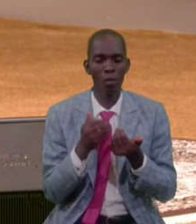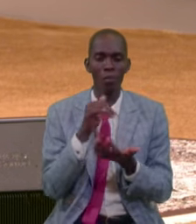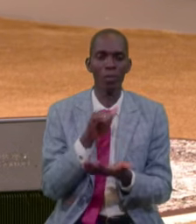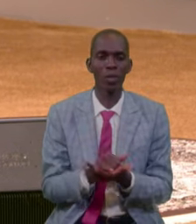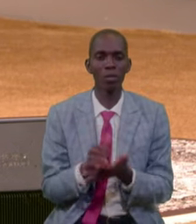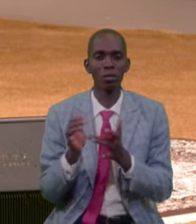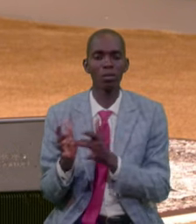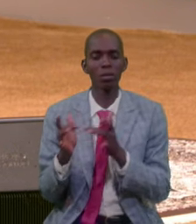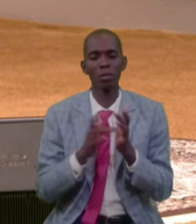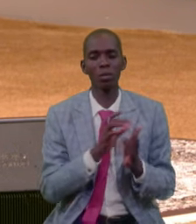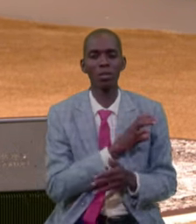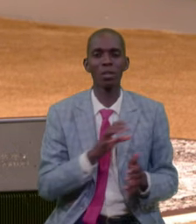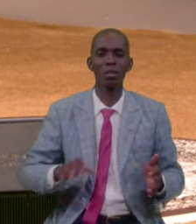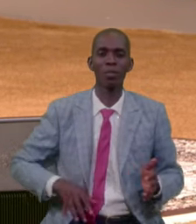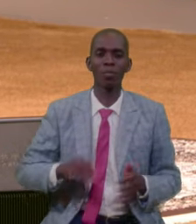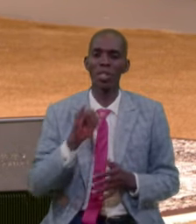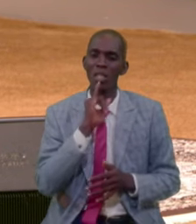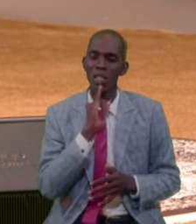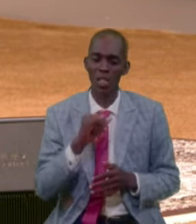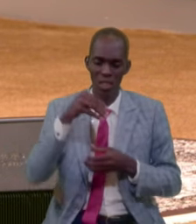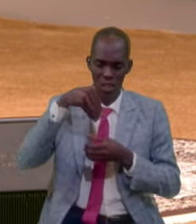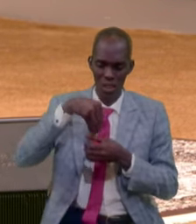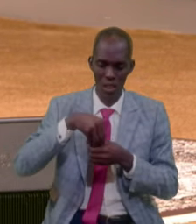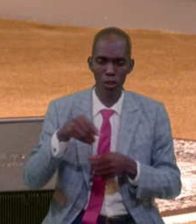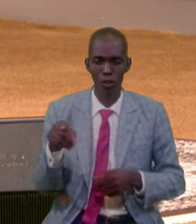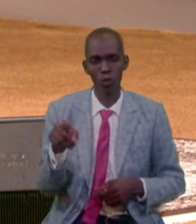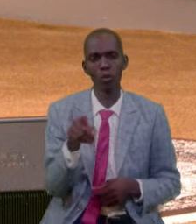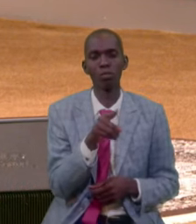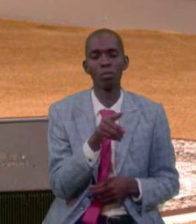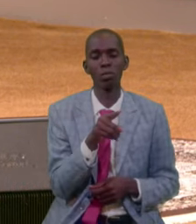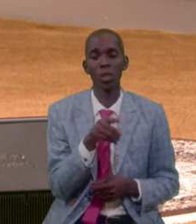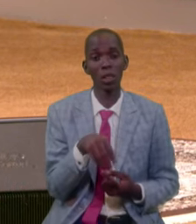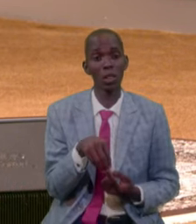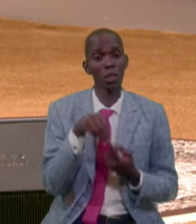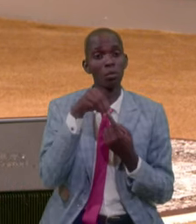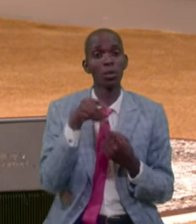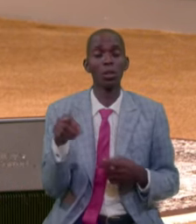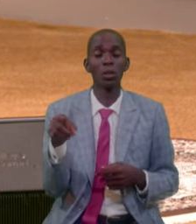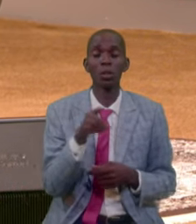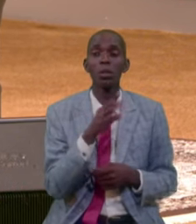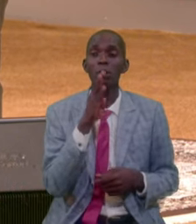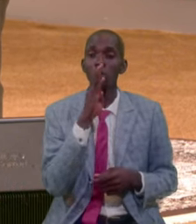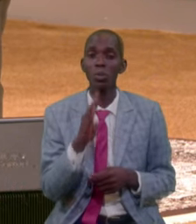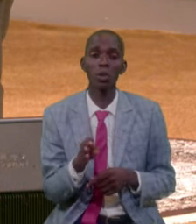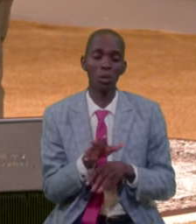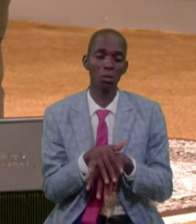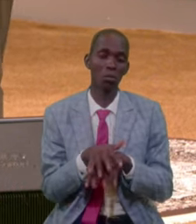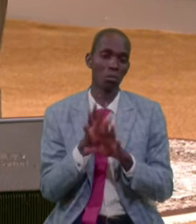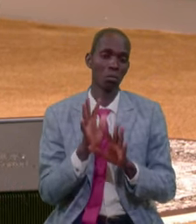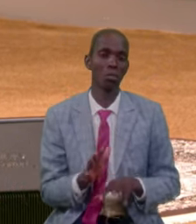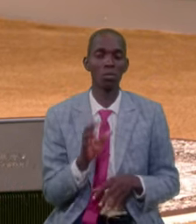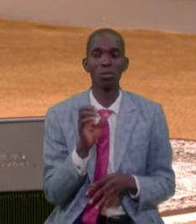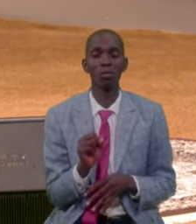that Jesus Christ is in you, except ye be